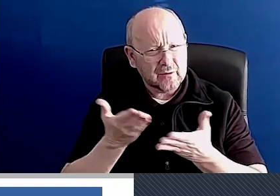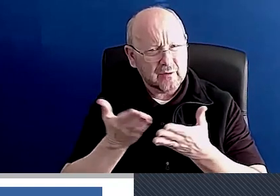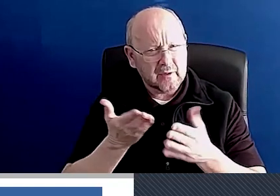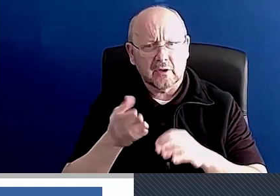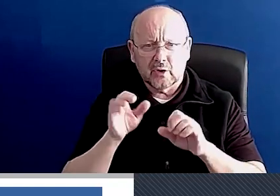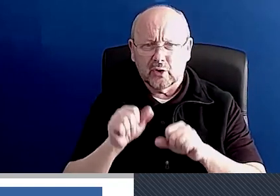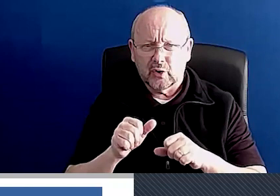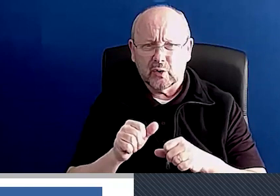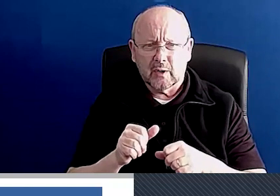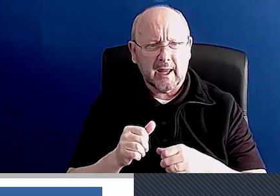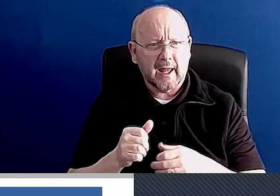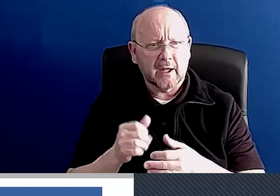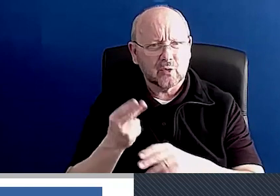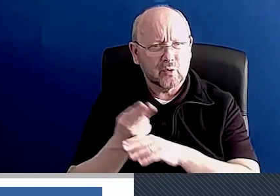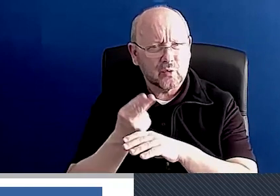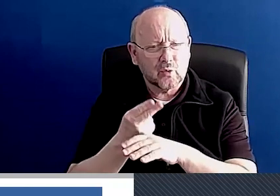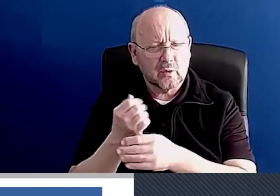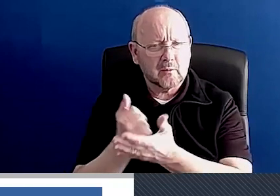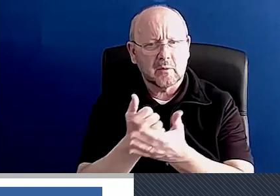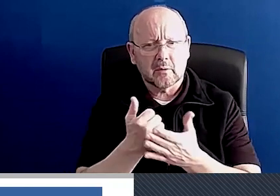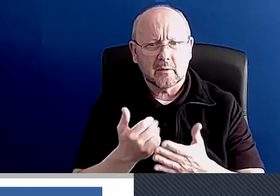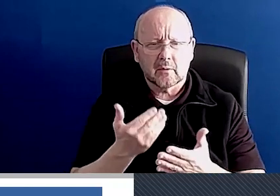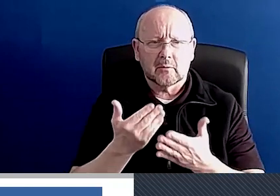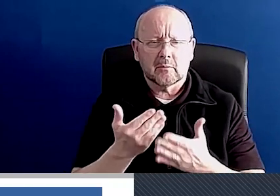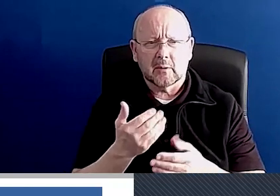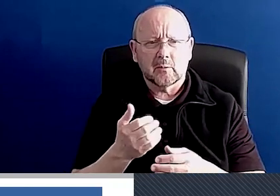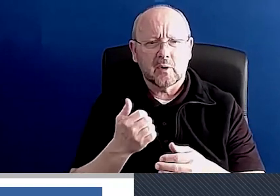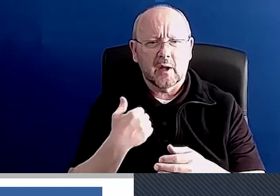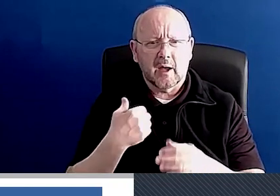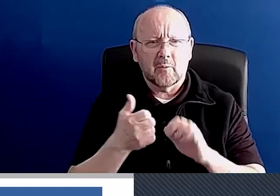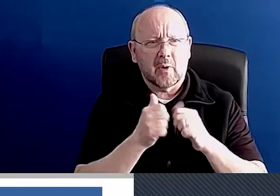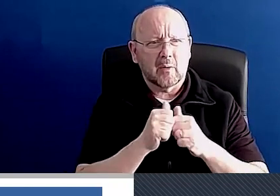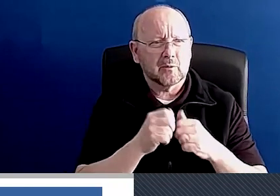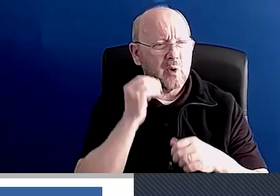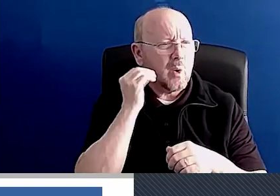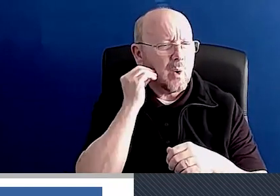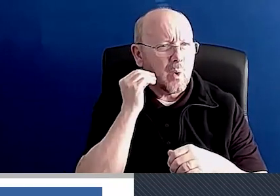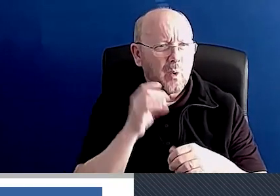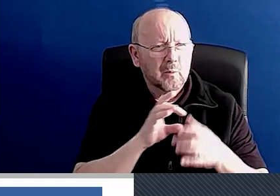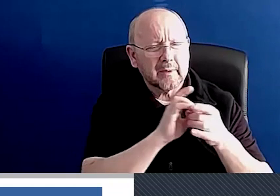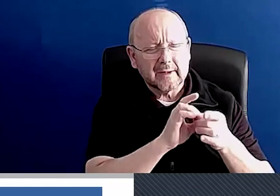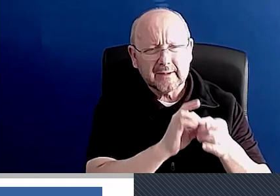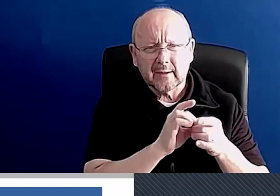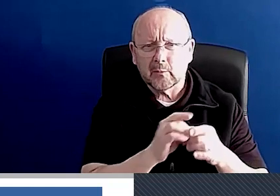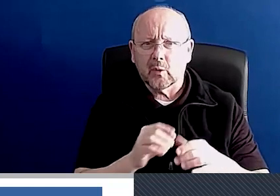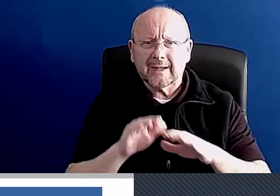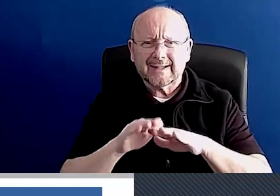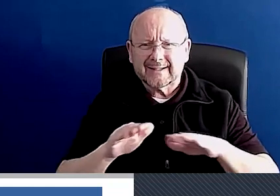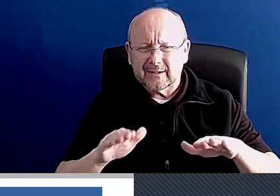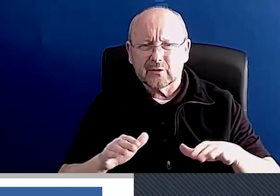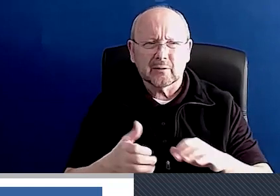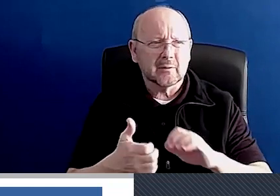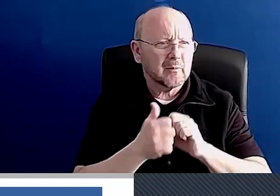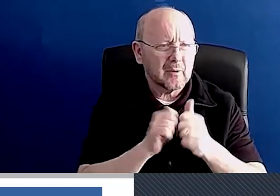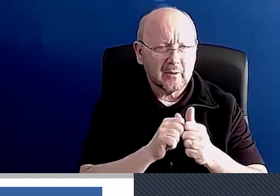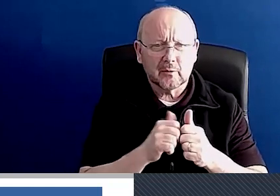you're struggling, relational stuff at home with kids, stresses of balancing work and school, whatever it may be, you